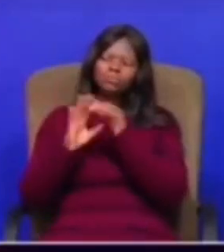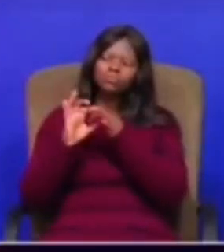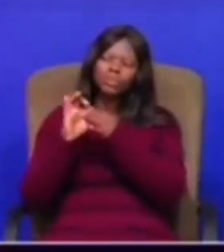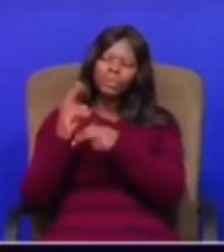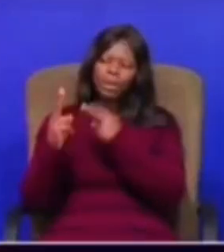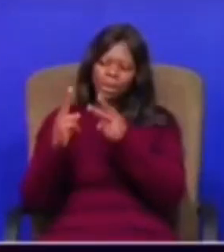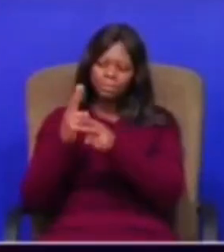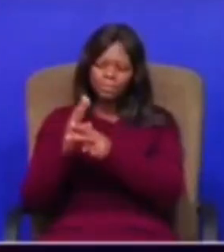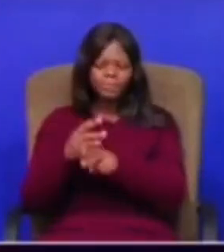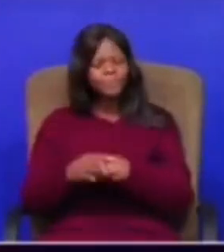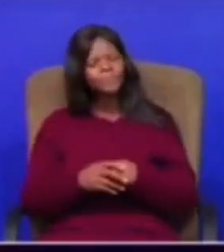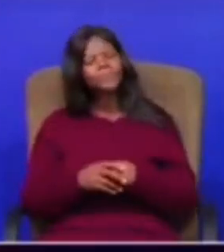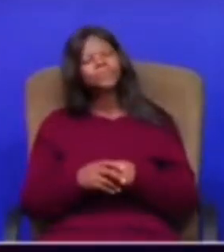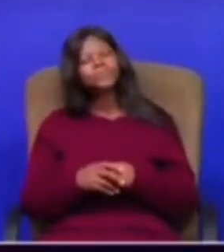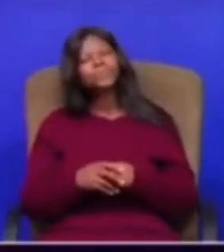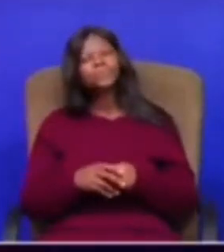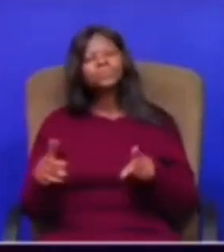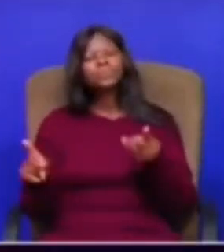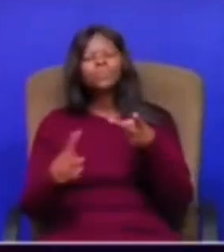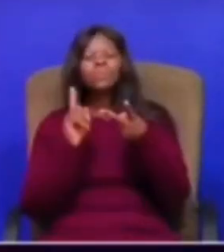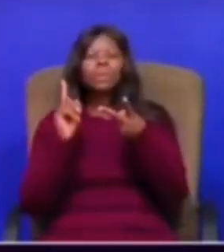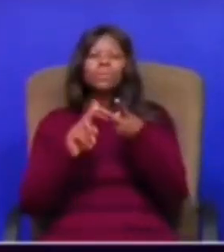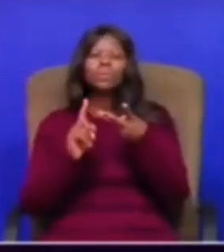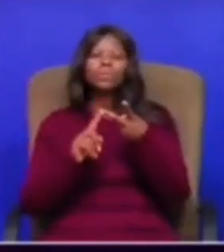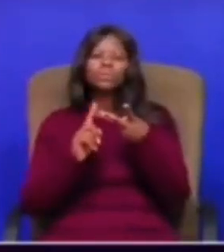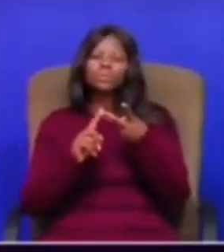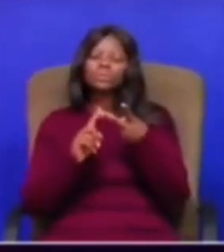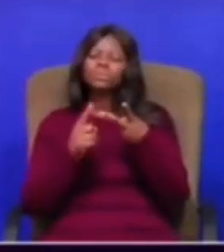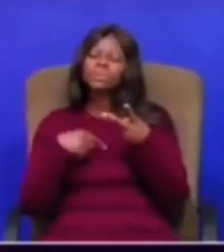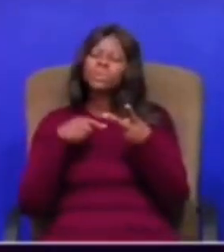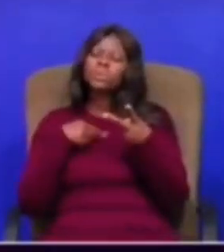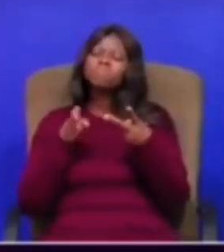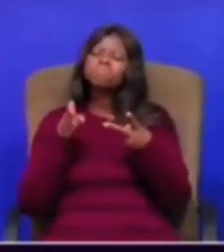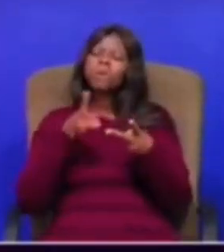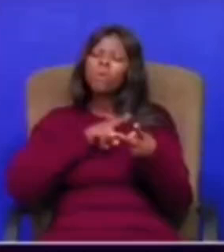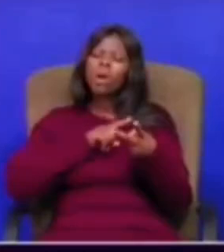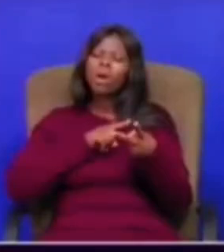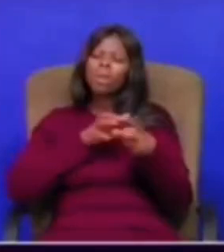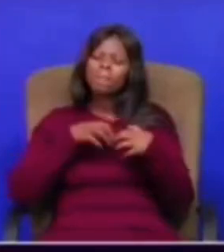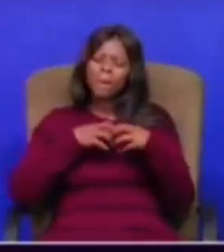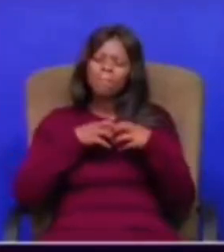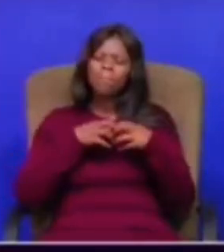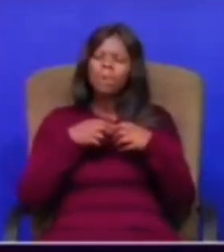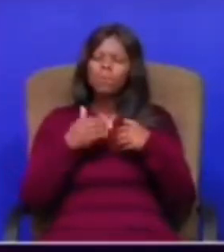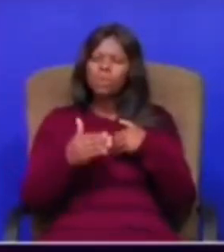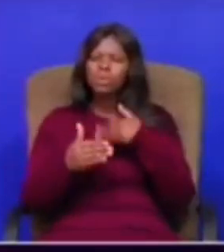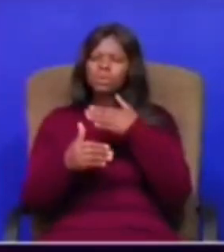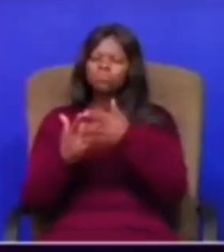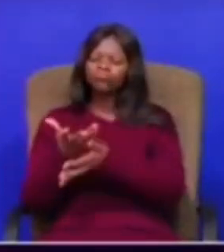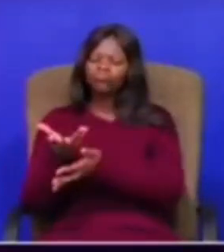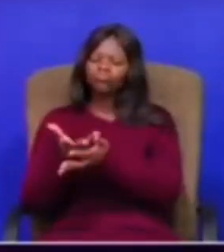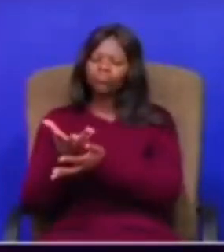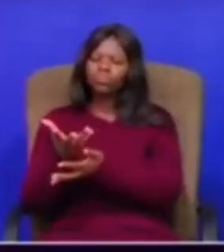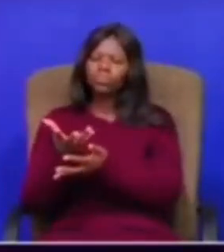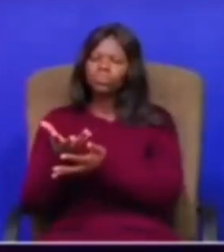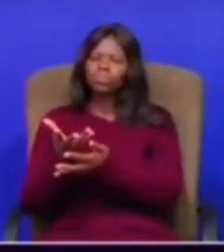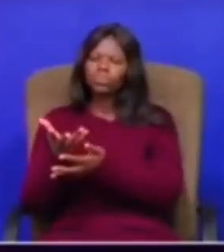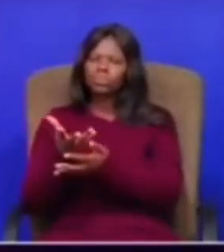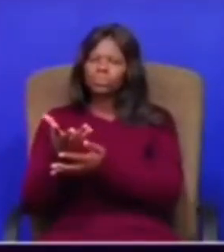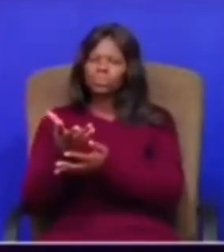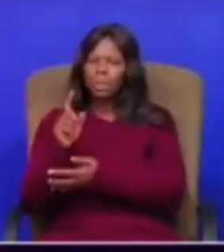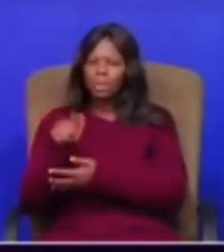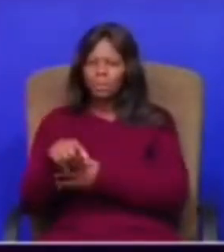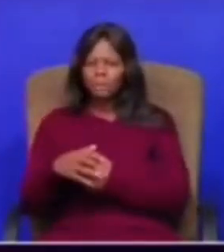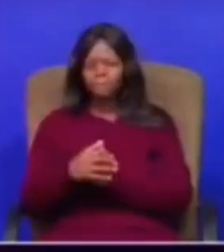objective was to set up a process of engagement between the United States and South